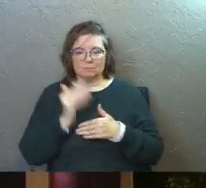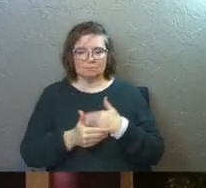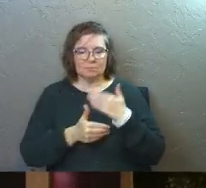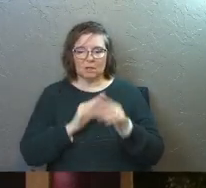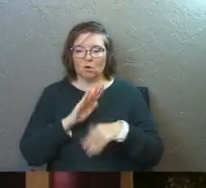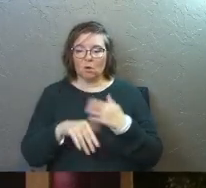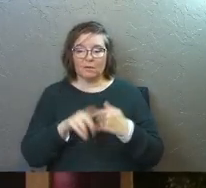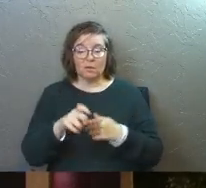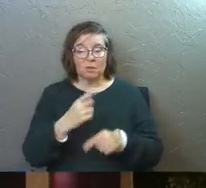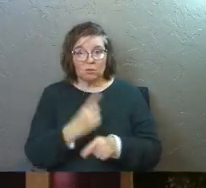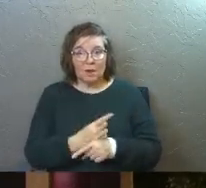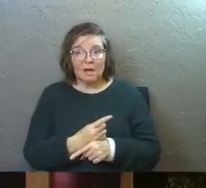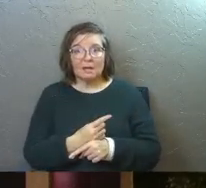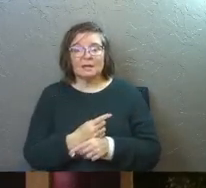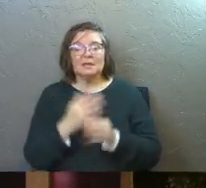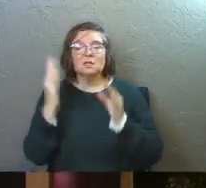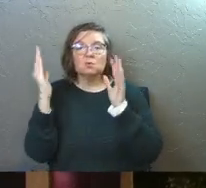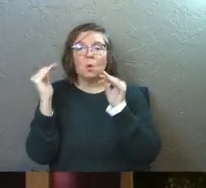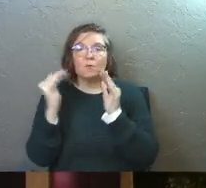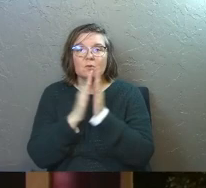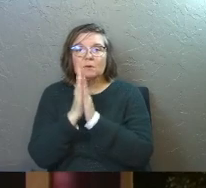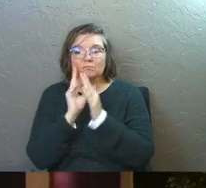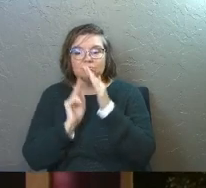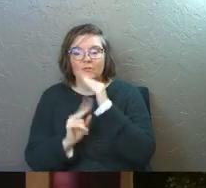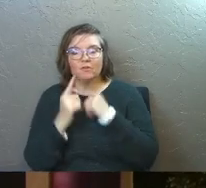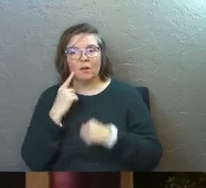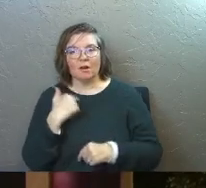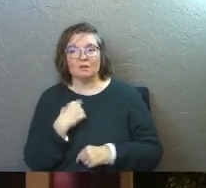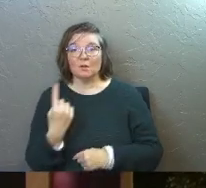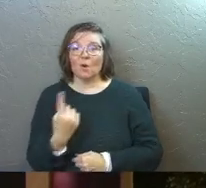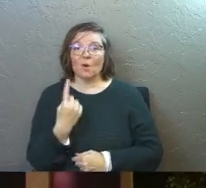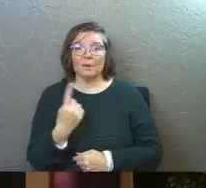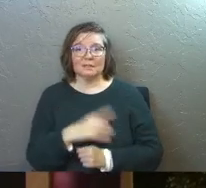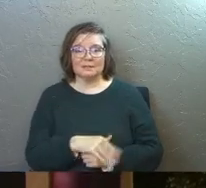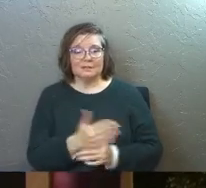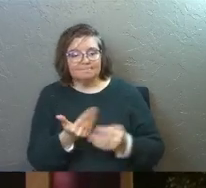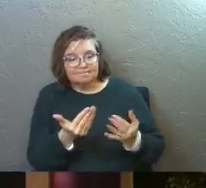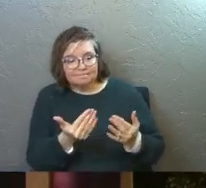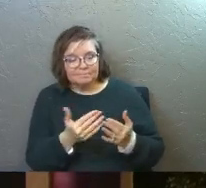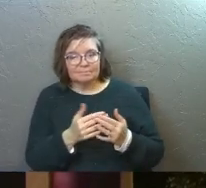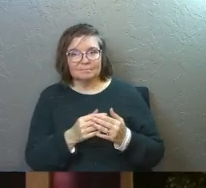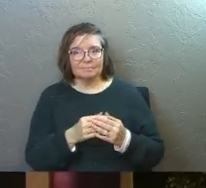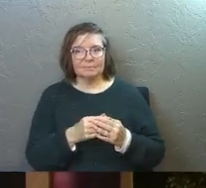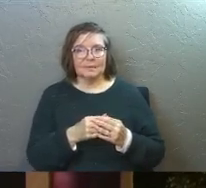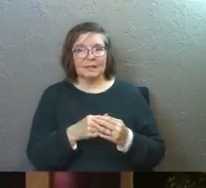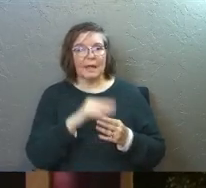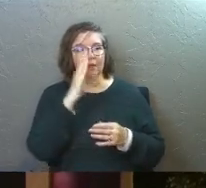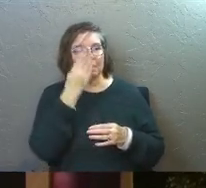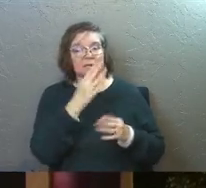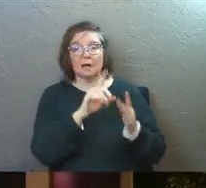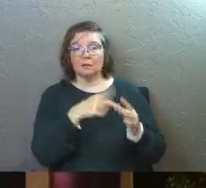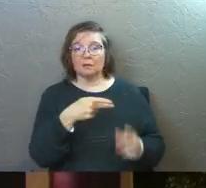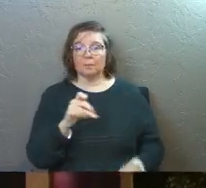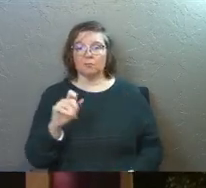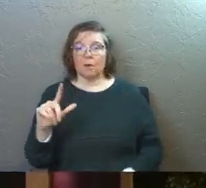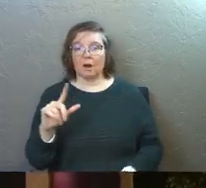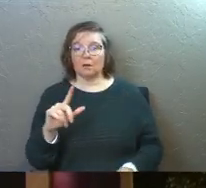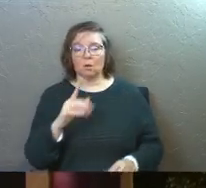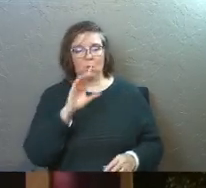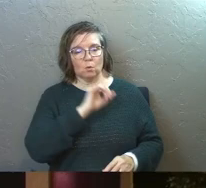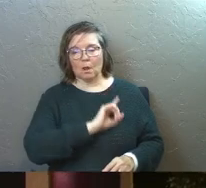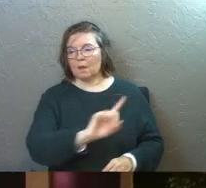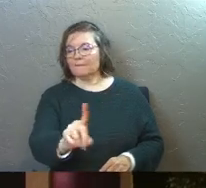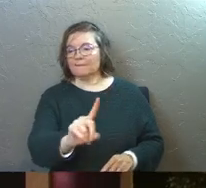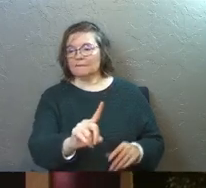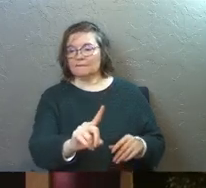the way and give you all that you need, right? He's hopeful for us, always. It's a picture of the prodigal walking away, and he's like, it's a moment of faithlessness,